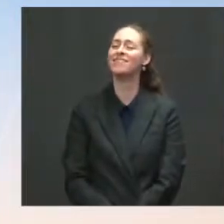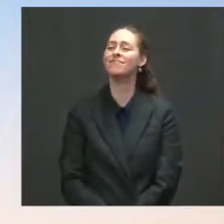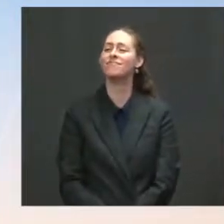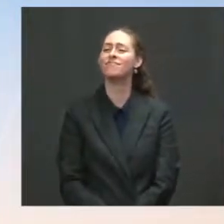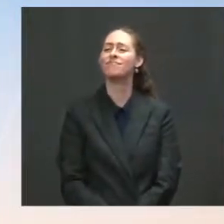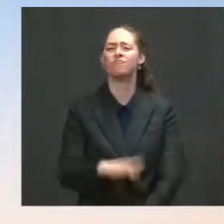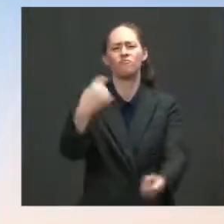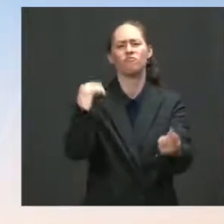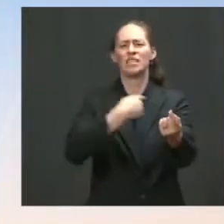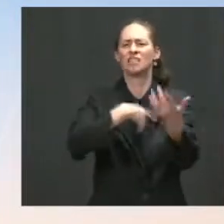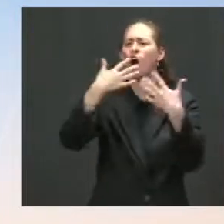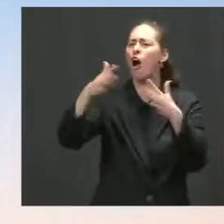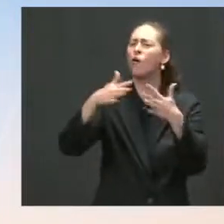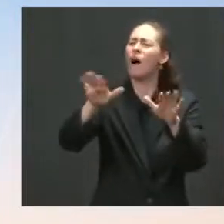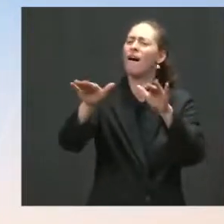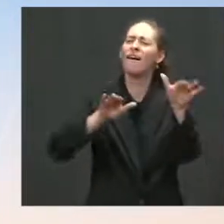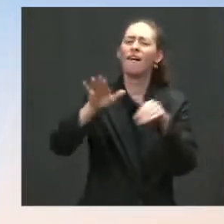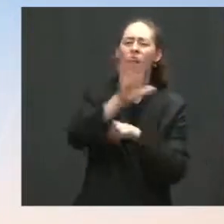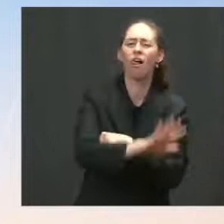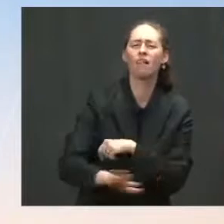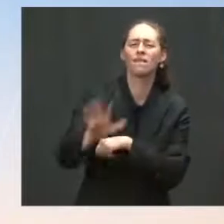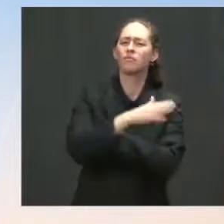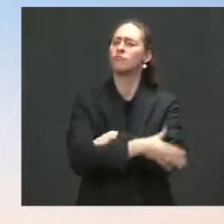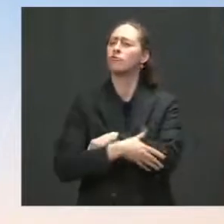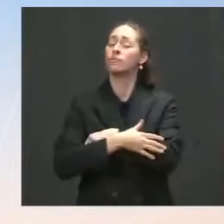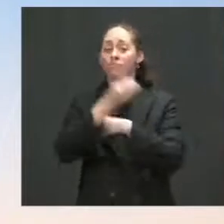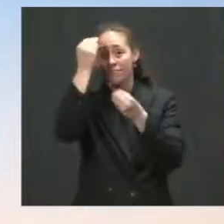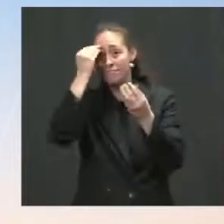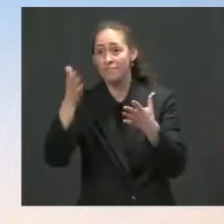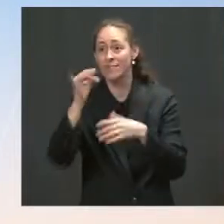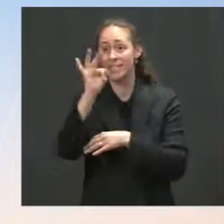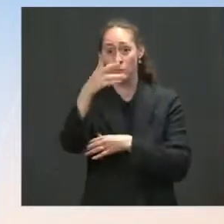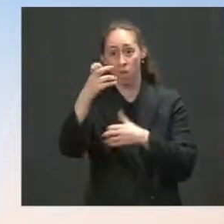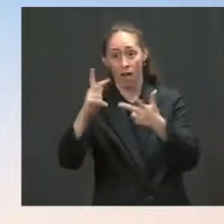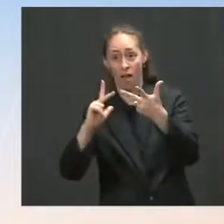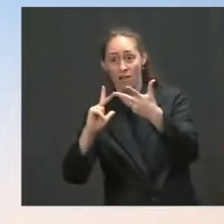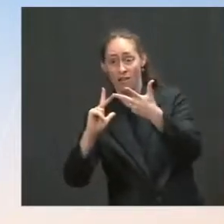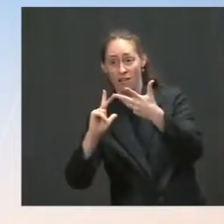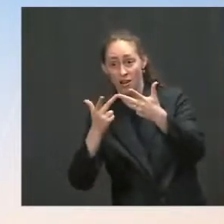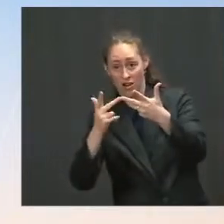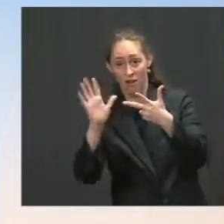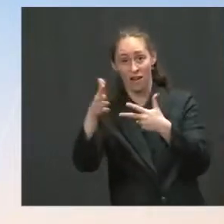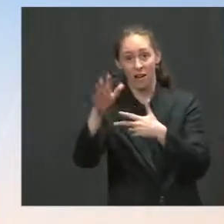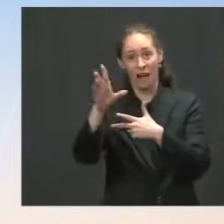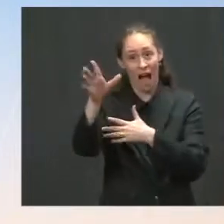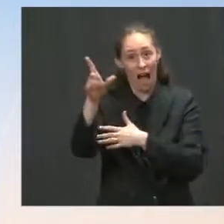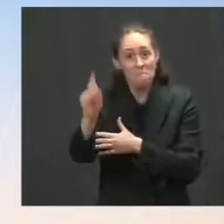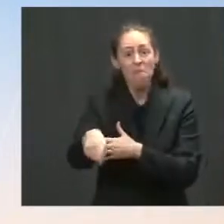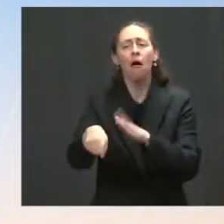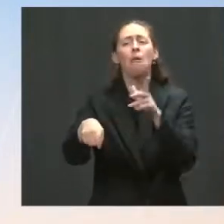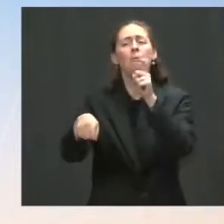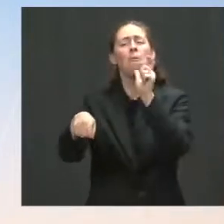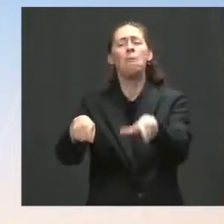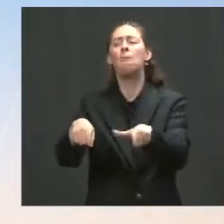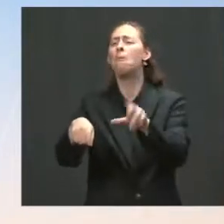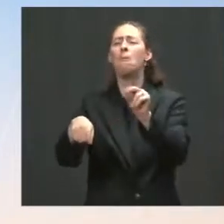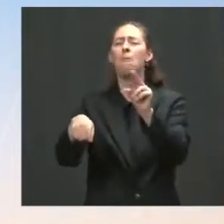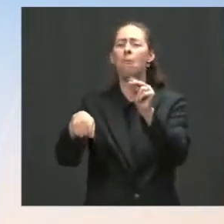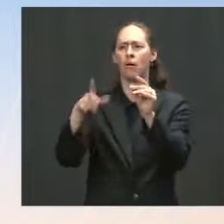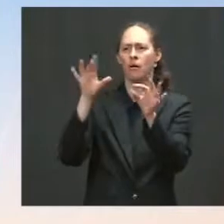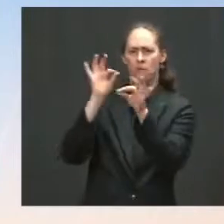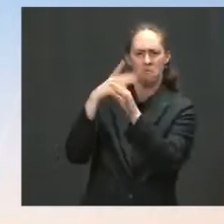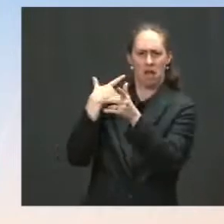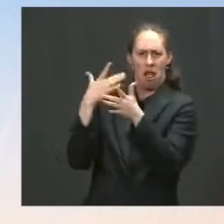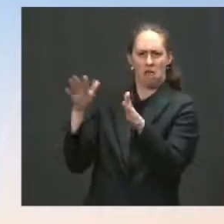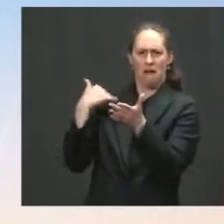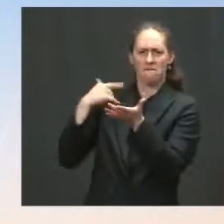some places is that this is not in alignment with the guidance of the public health officials, whether that is the CDC or